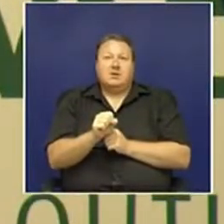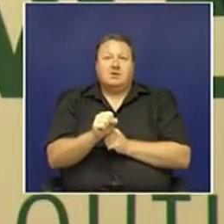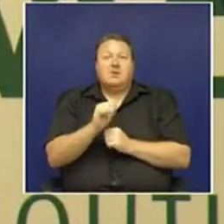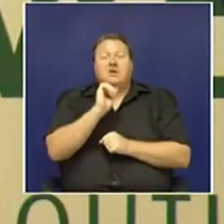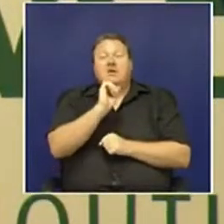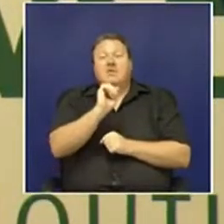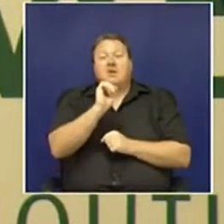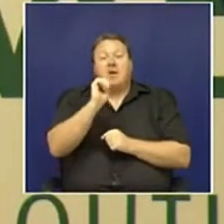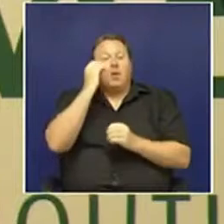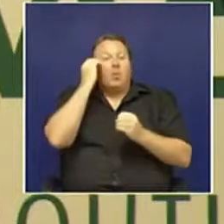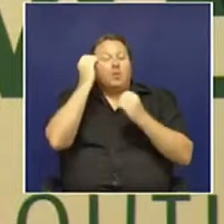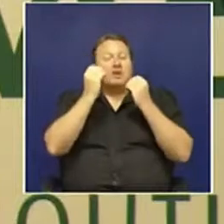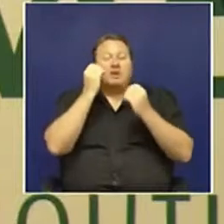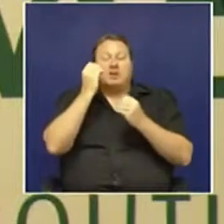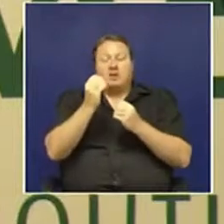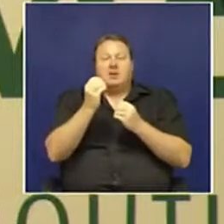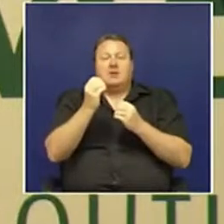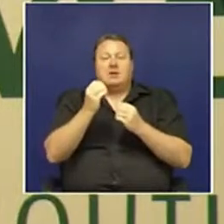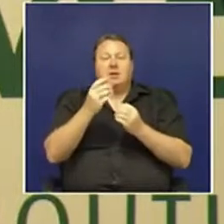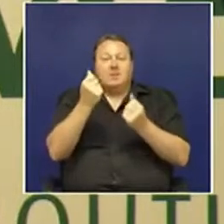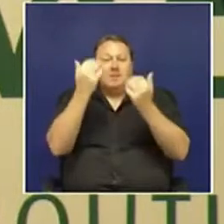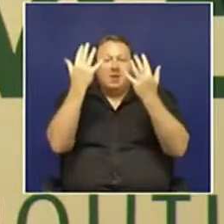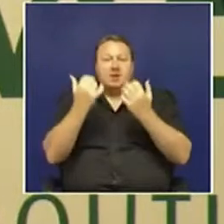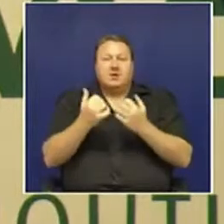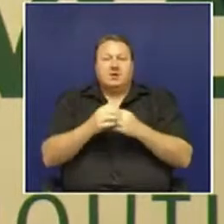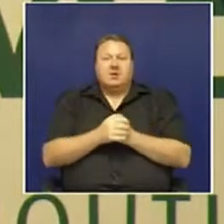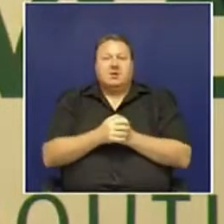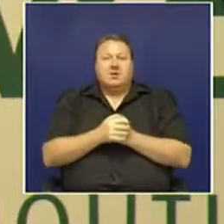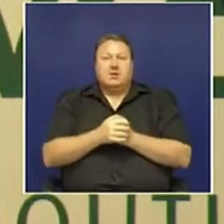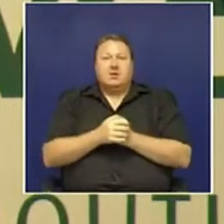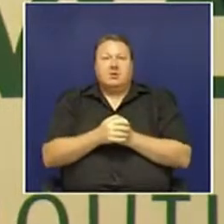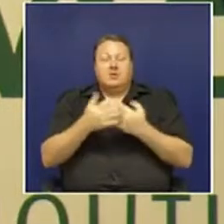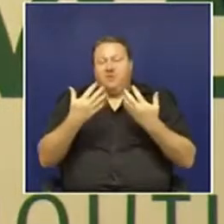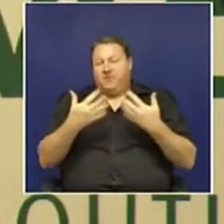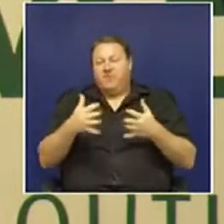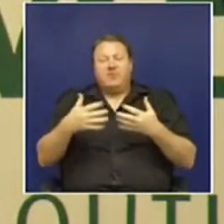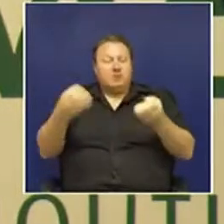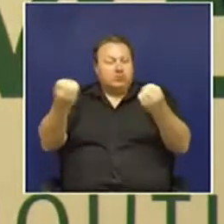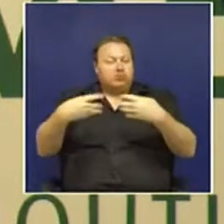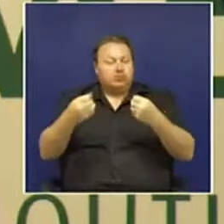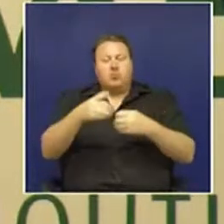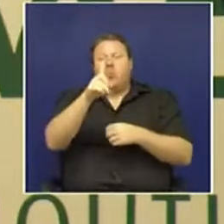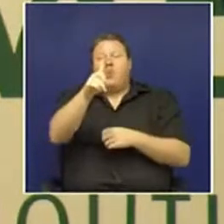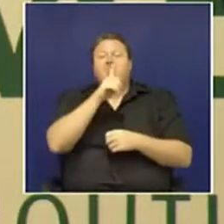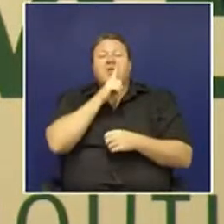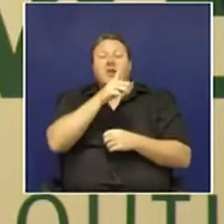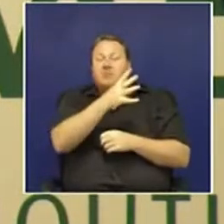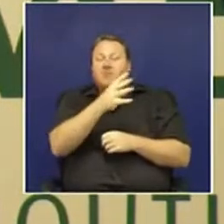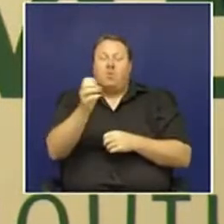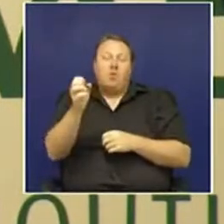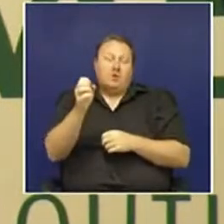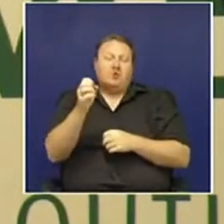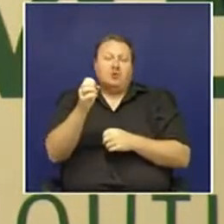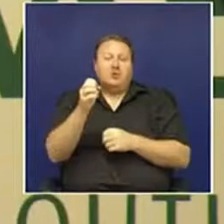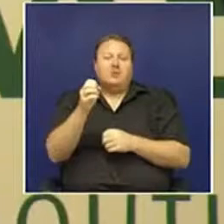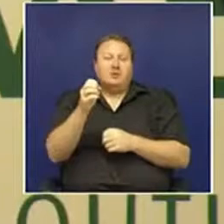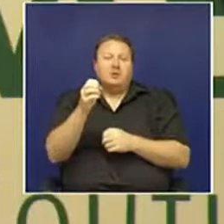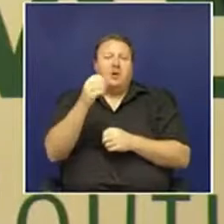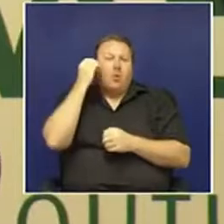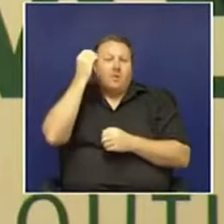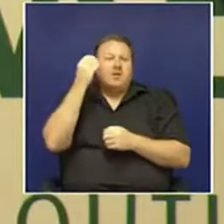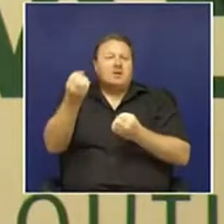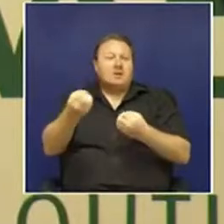we got more than 1,200 citizens sent us their opinions and suggestions.